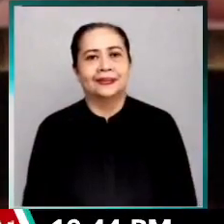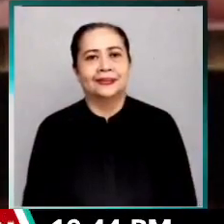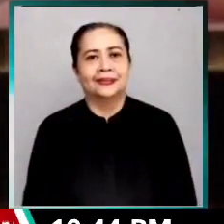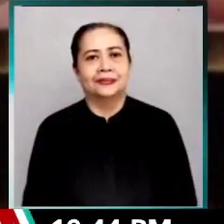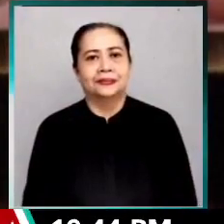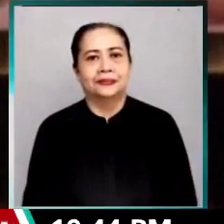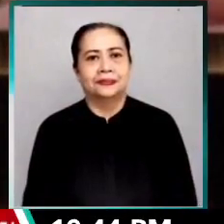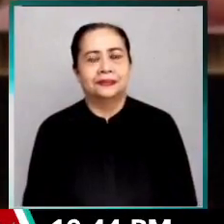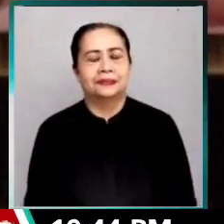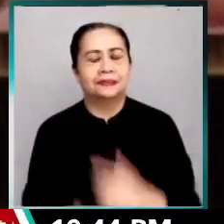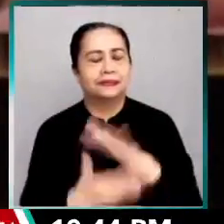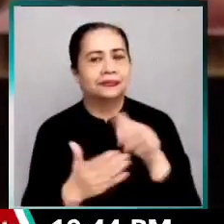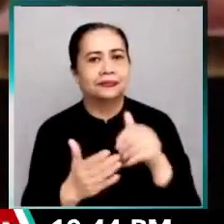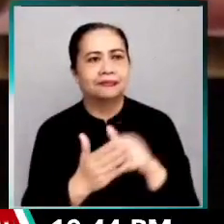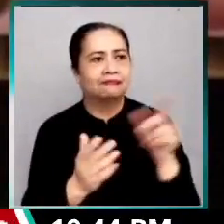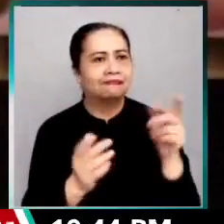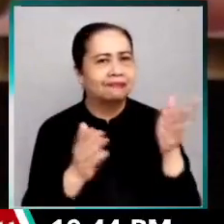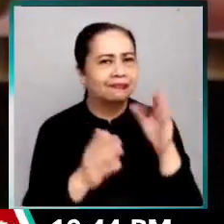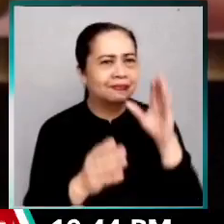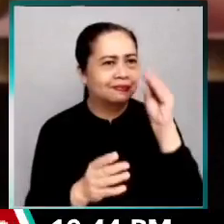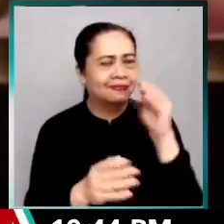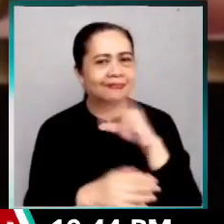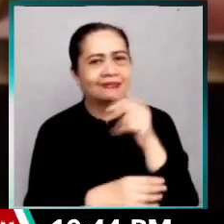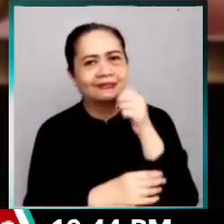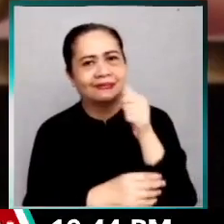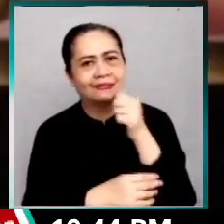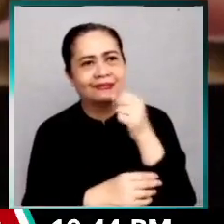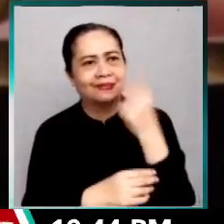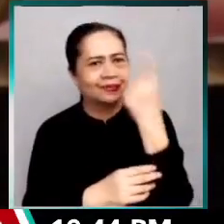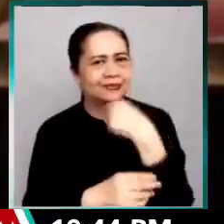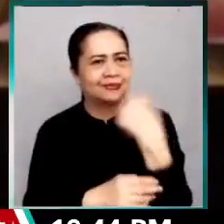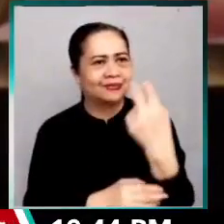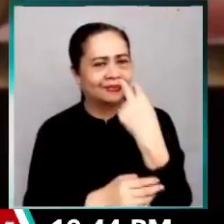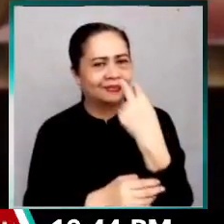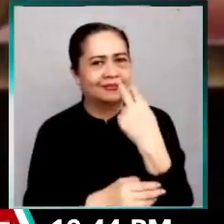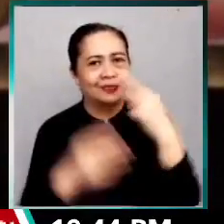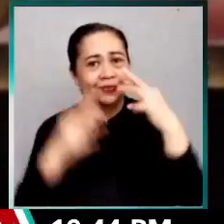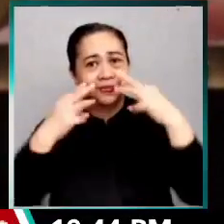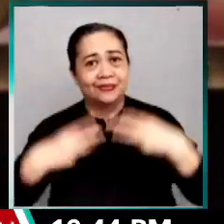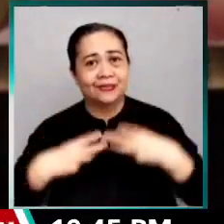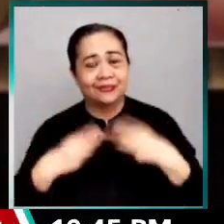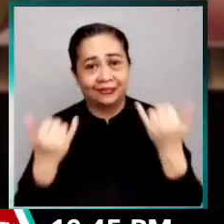for all the little boys and girls who look like me watching tonight